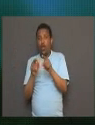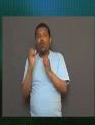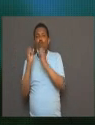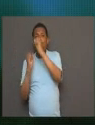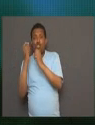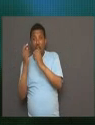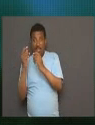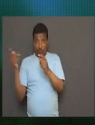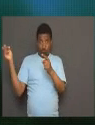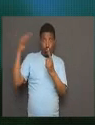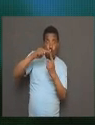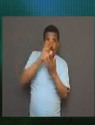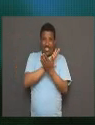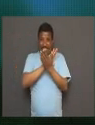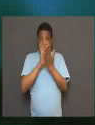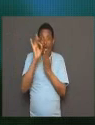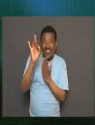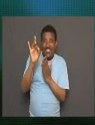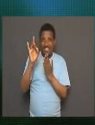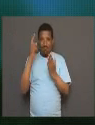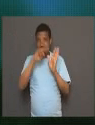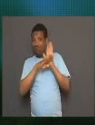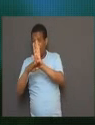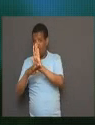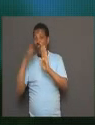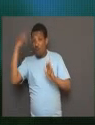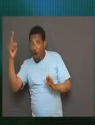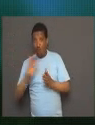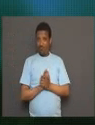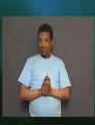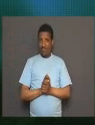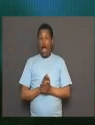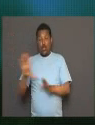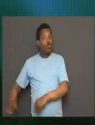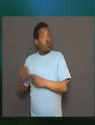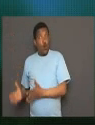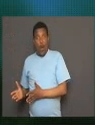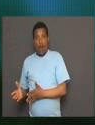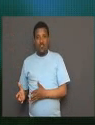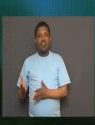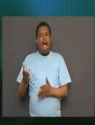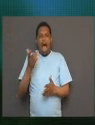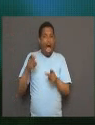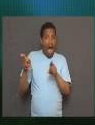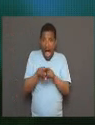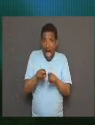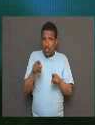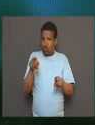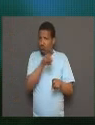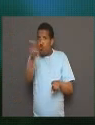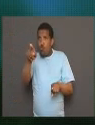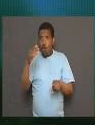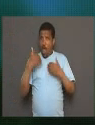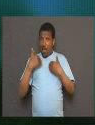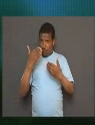the quantity it stands for. Students, as you will have seen in your